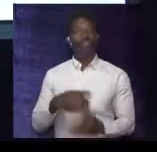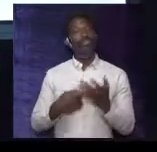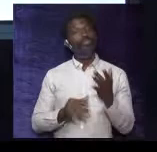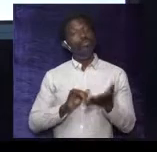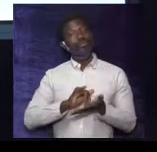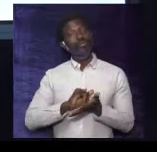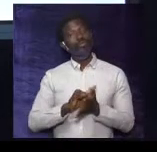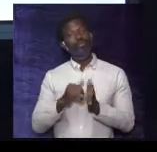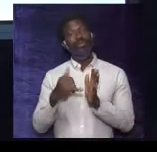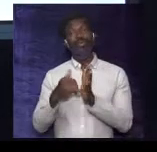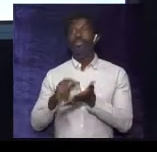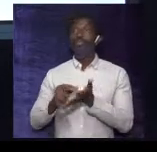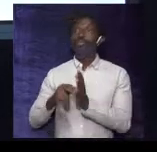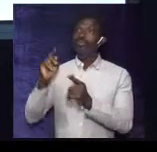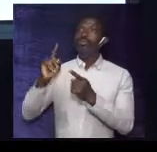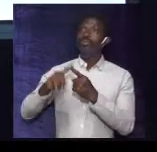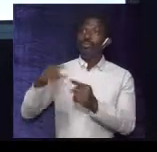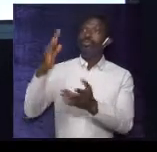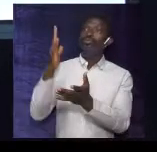by.